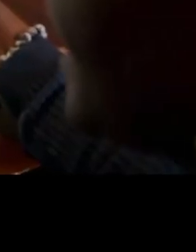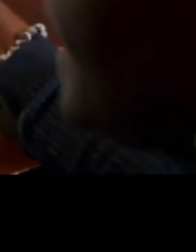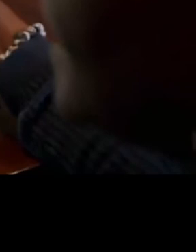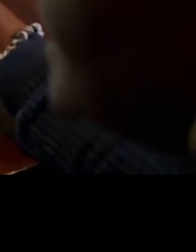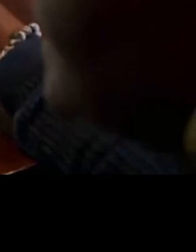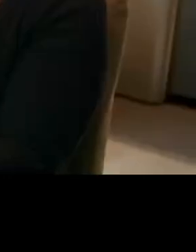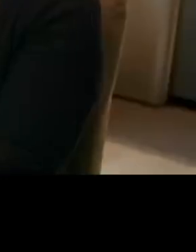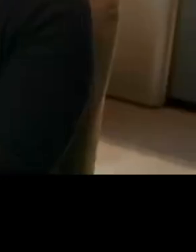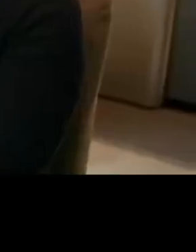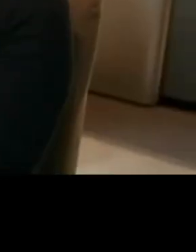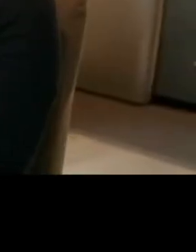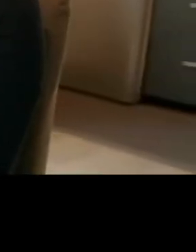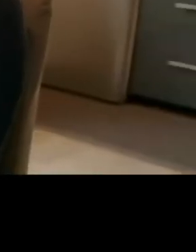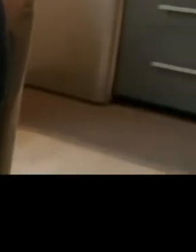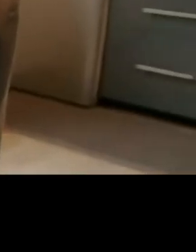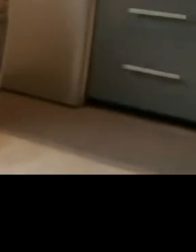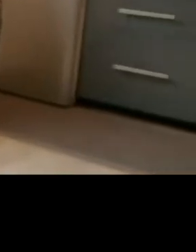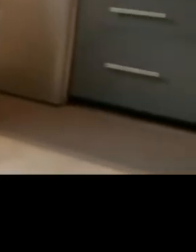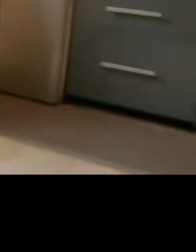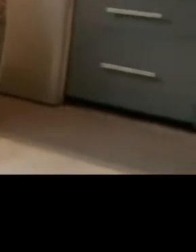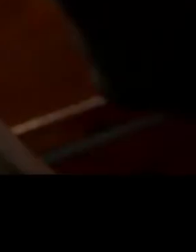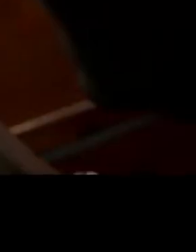Chicken and pumpkin soup.